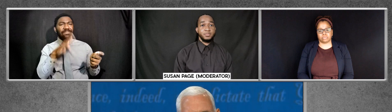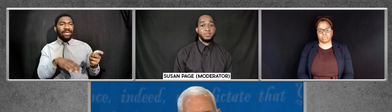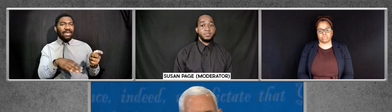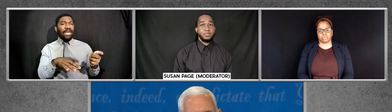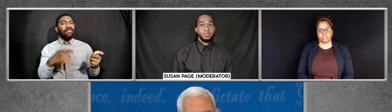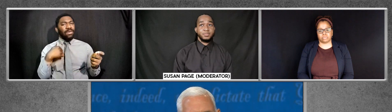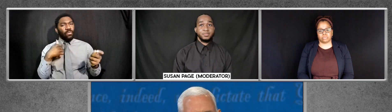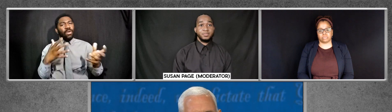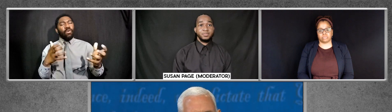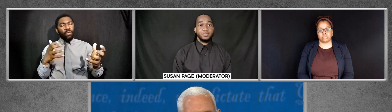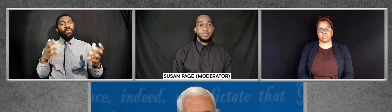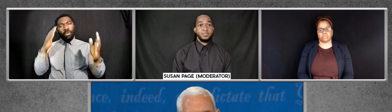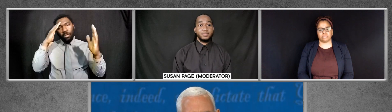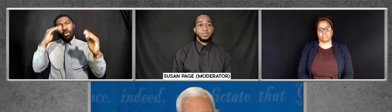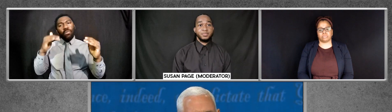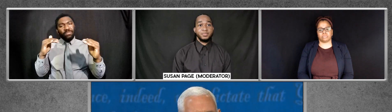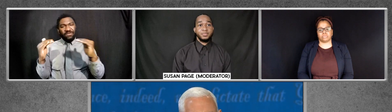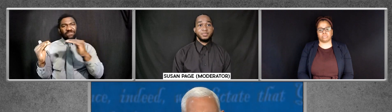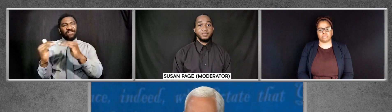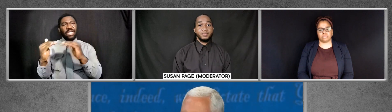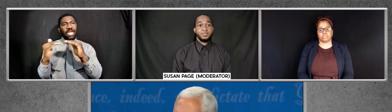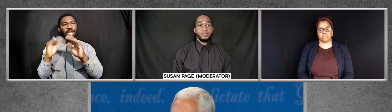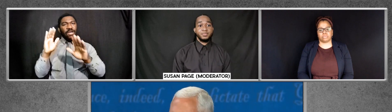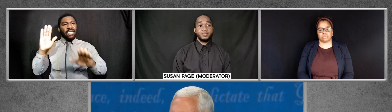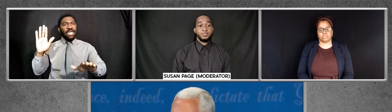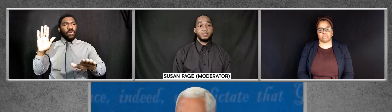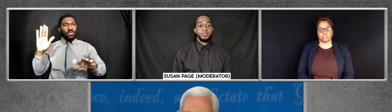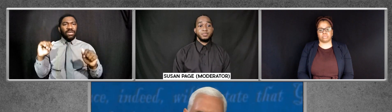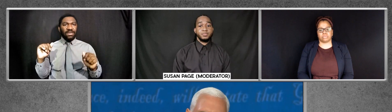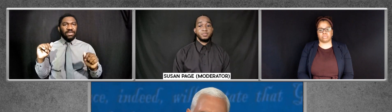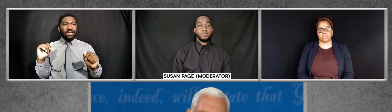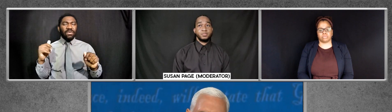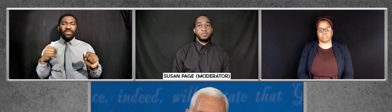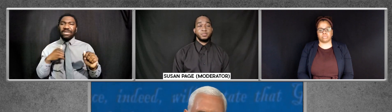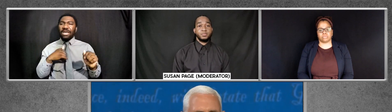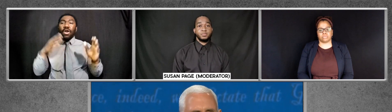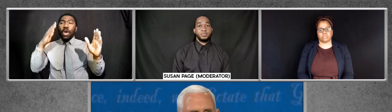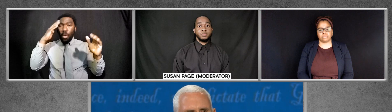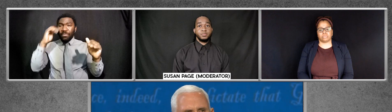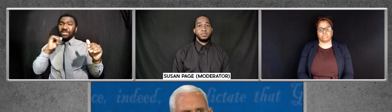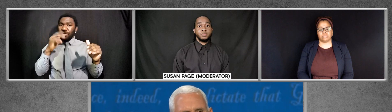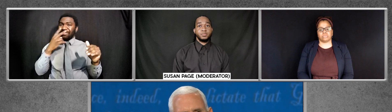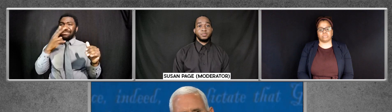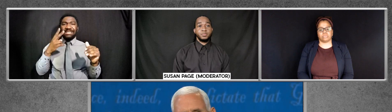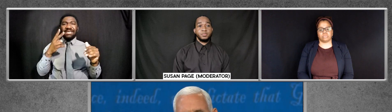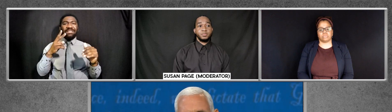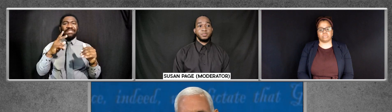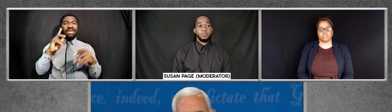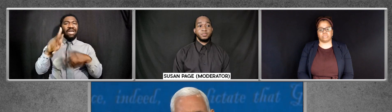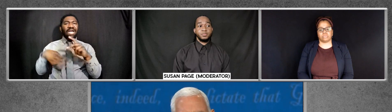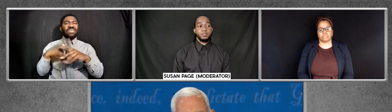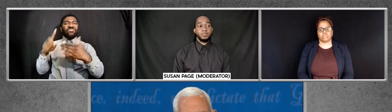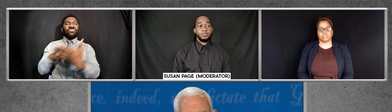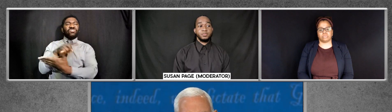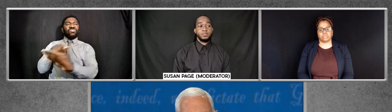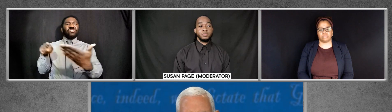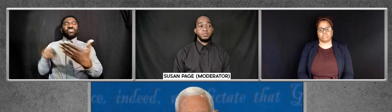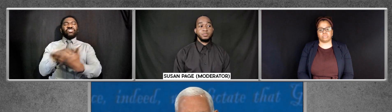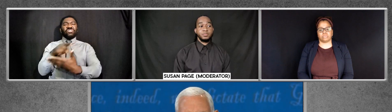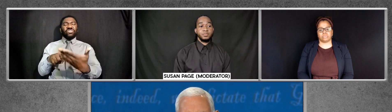kind of attacks on her Christian faith that we saw before. I mean, the Democrat chairman of the Judiciary